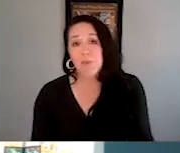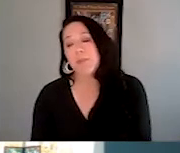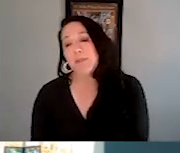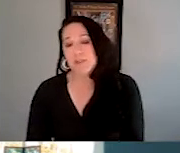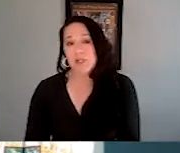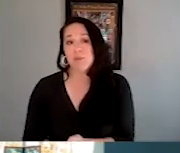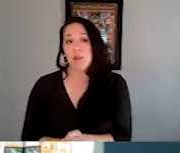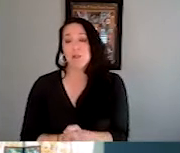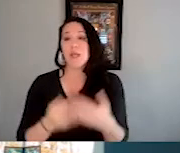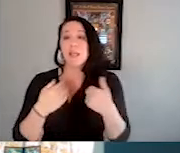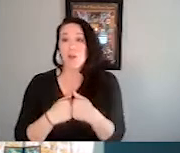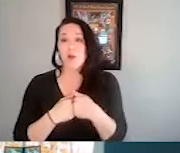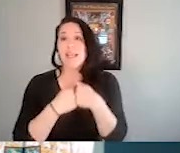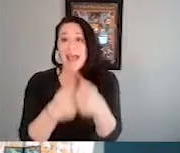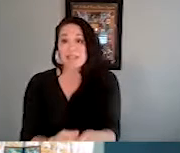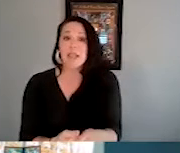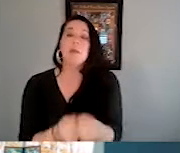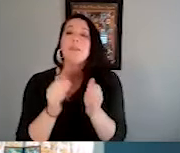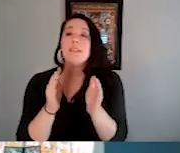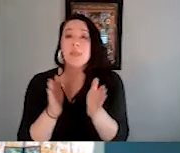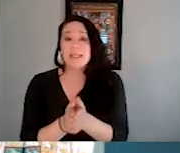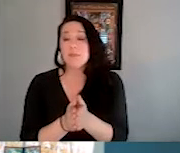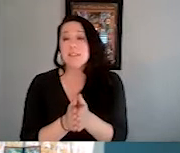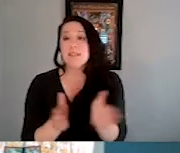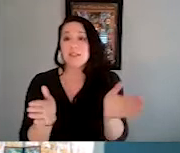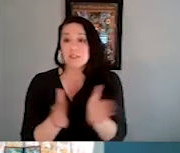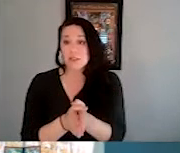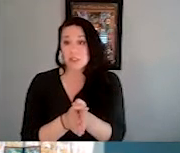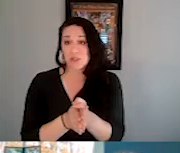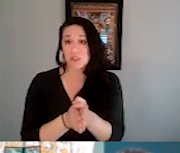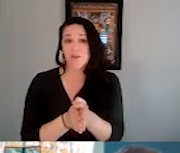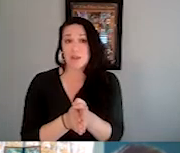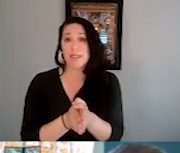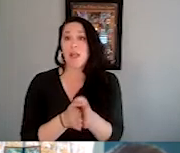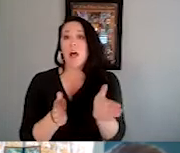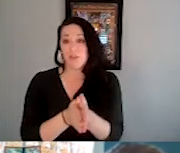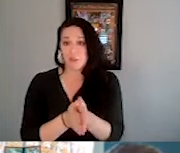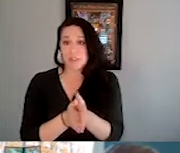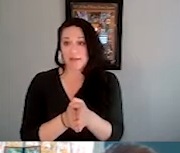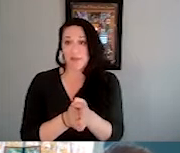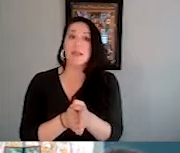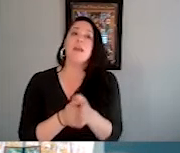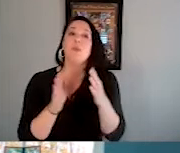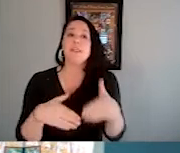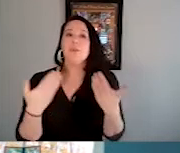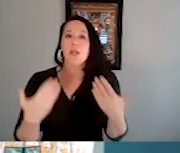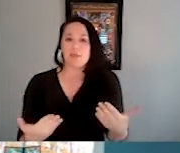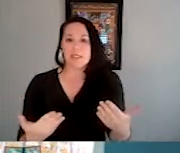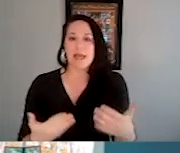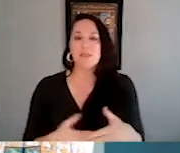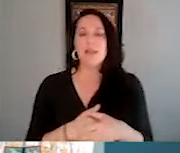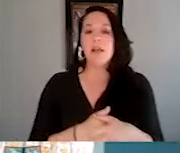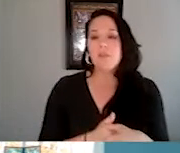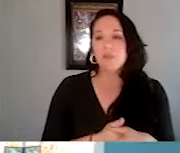same way when we're building trust with partners. We're not going to go out and ask, please tell me intimate details of substance use in your family on the first date, right? We need to work